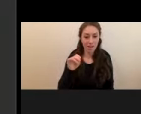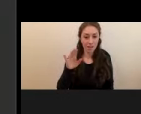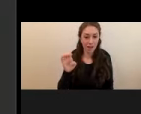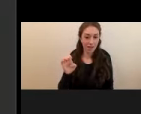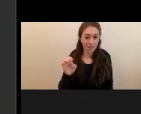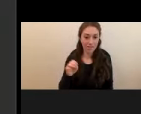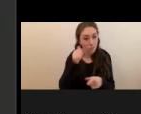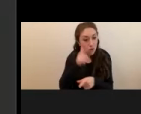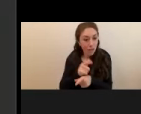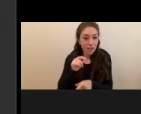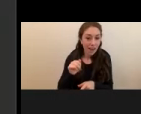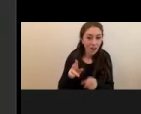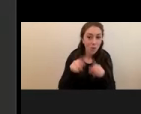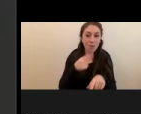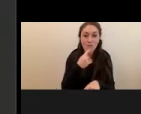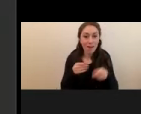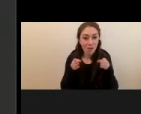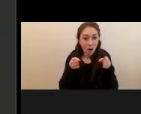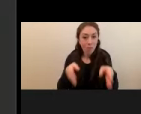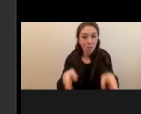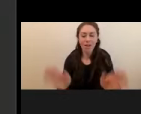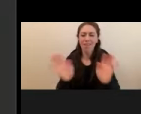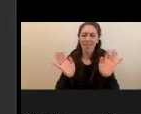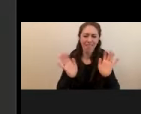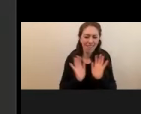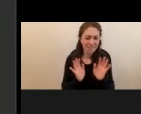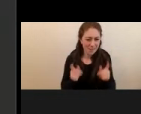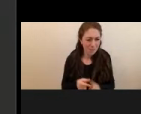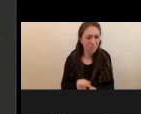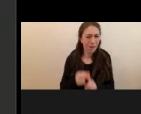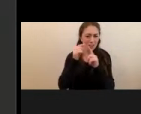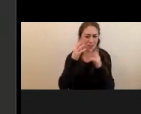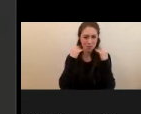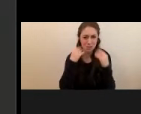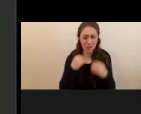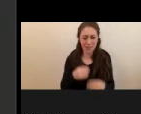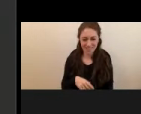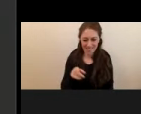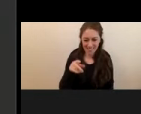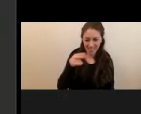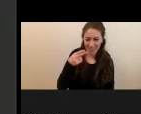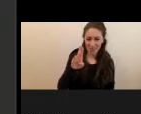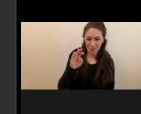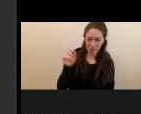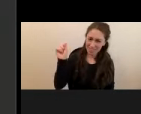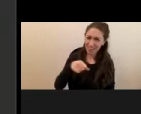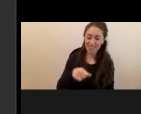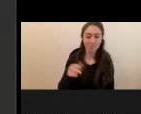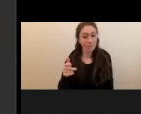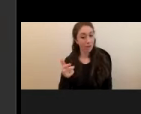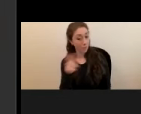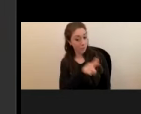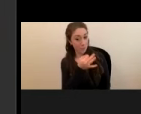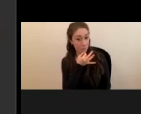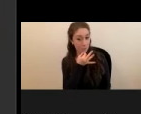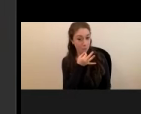Brother Taylor was on the red carpet, and it was a really joyous occasion. Yes. and Hubert, I'm going to turn it over to you soon. I